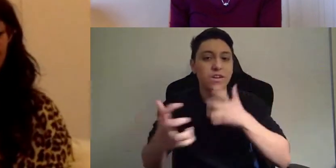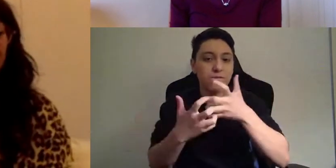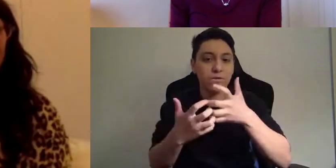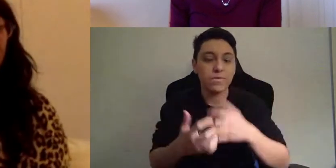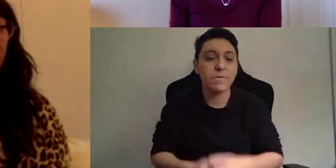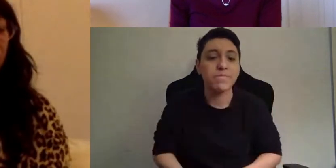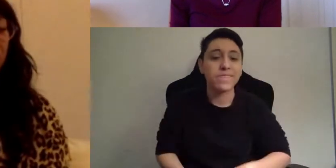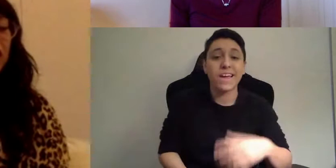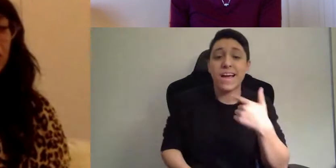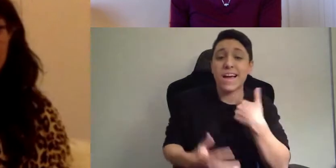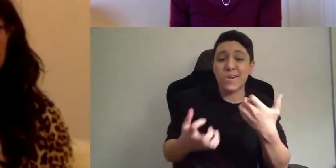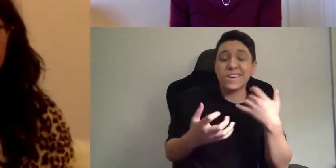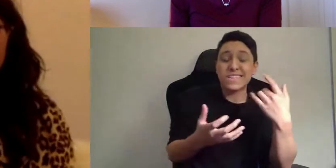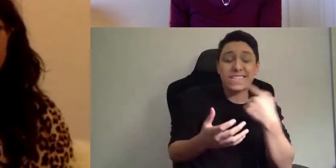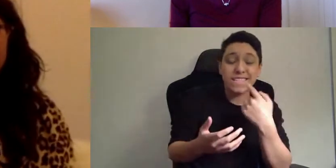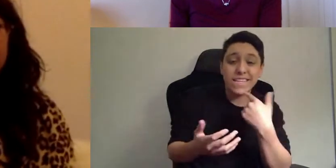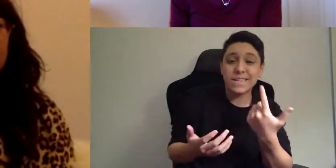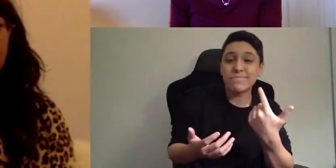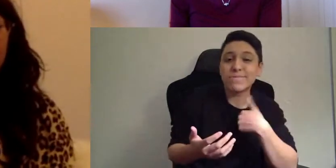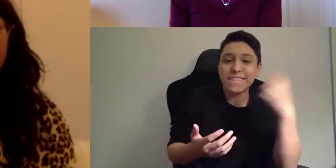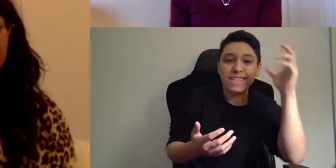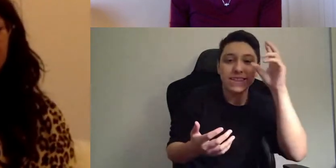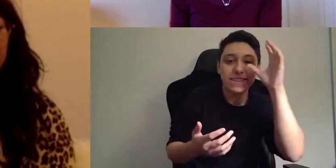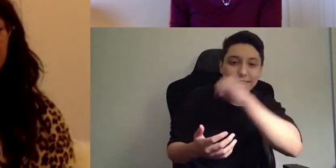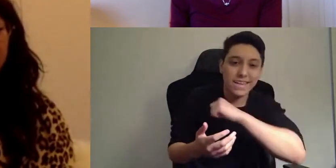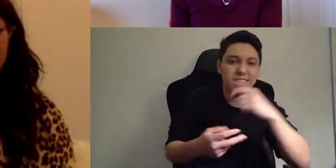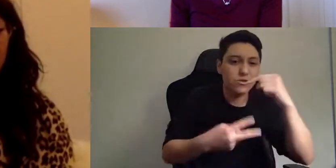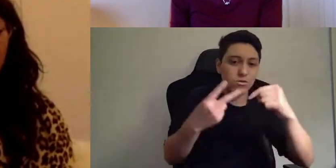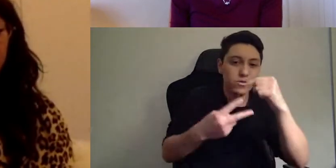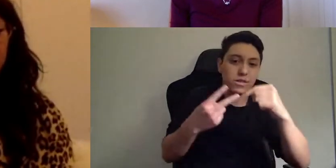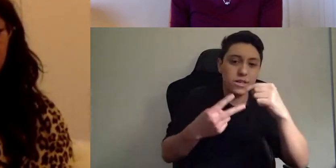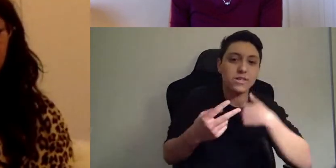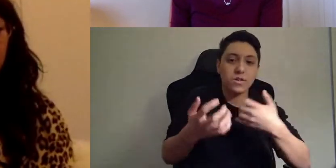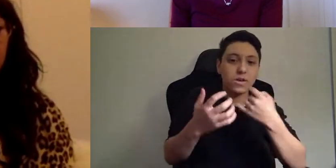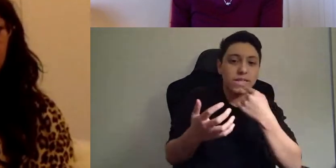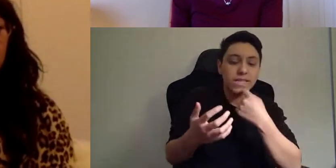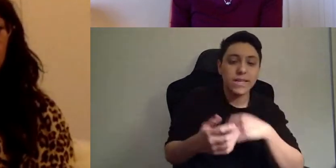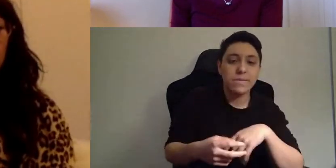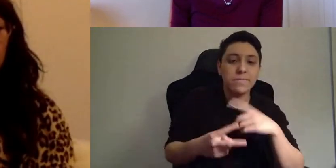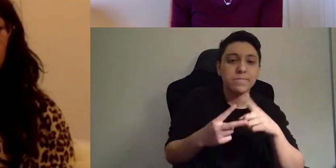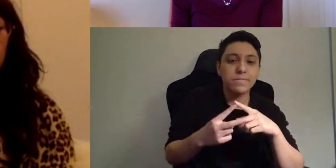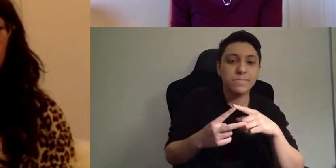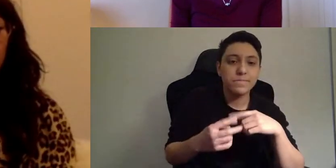like, I mean, two things that I would say is, like,